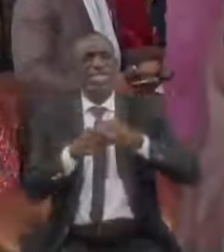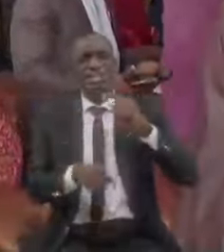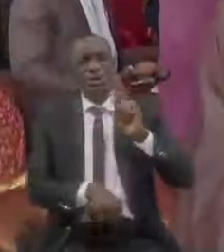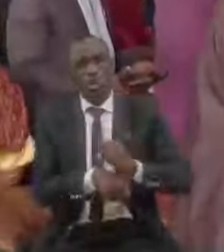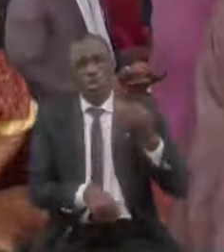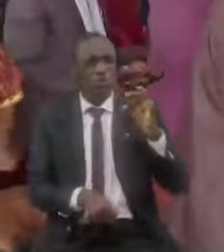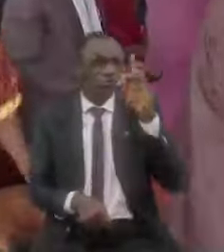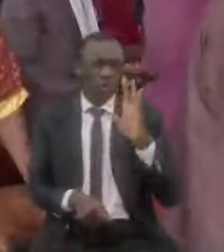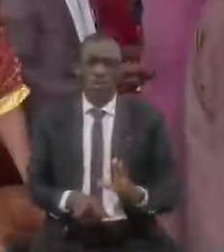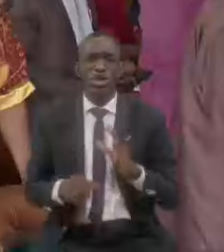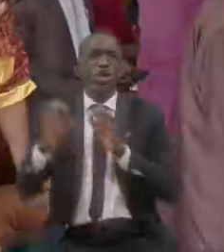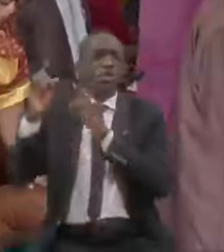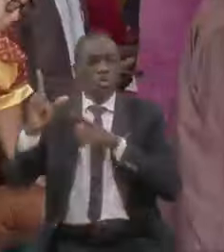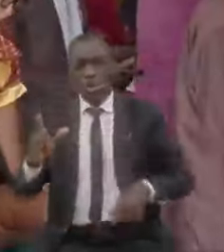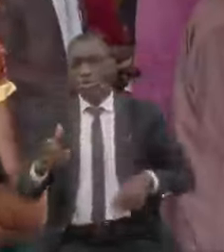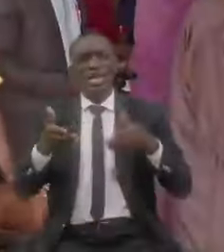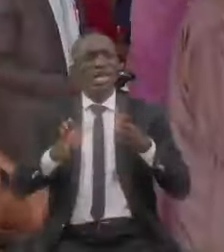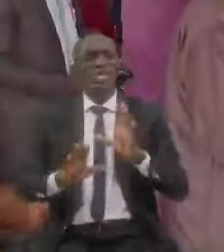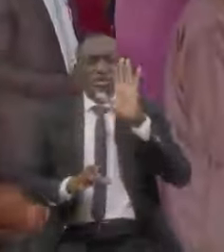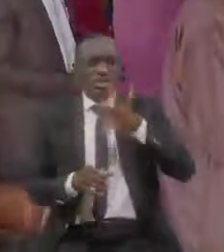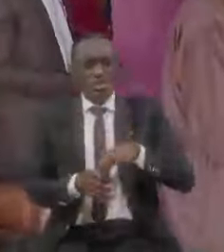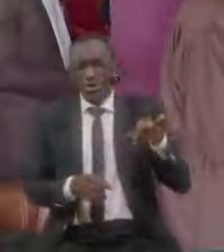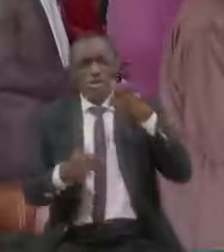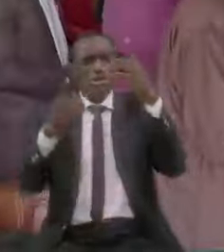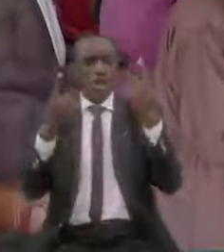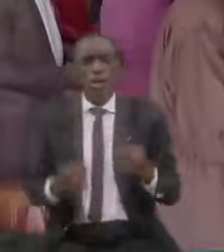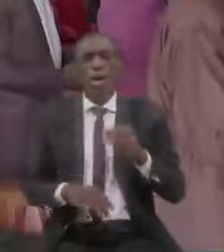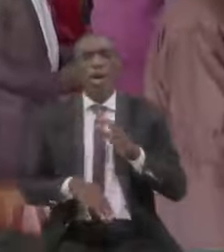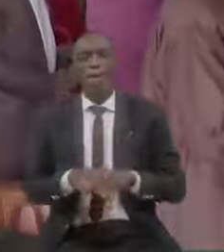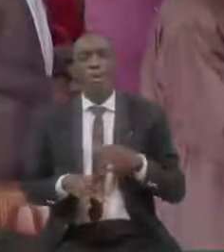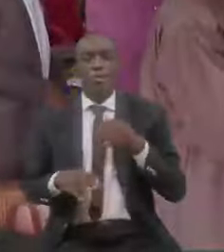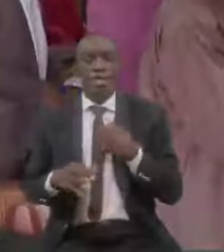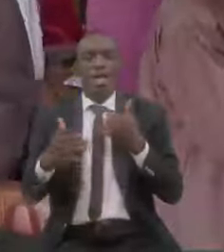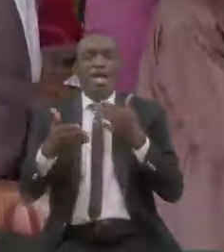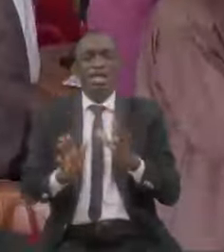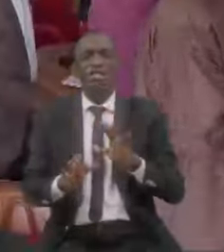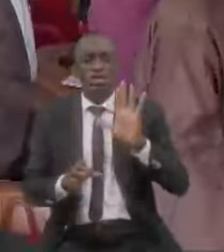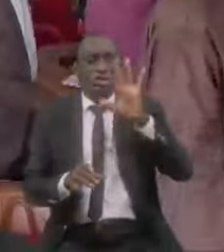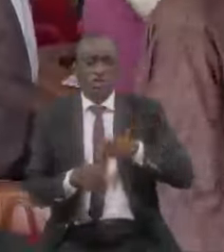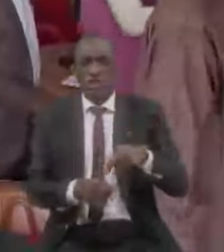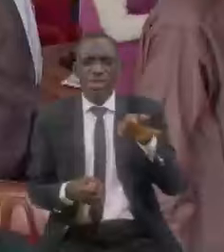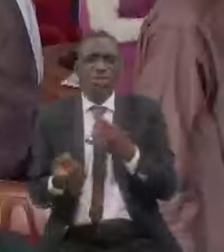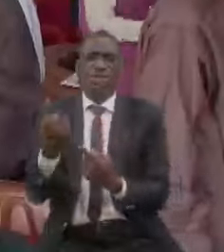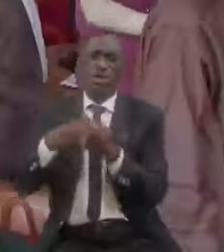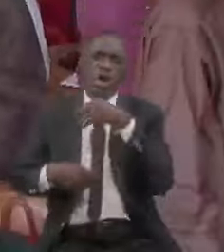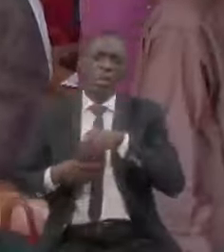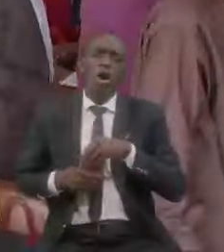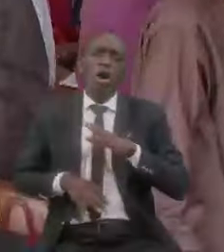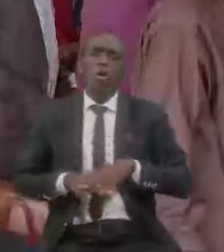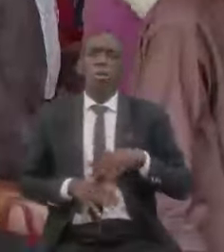Spirit-empowered minister. Pray unto the Lord. This is your time. This is your day.